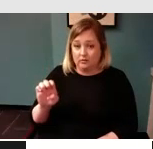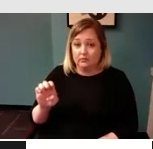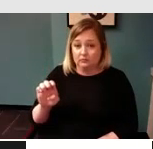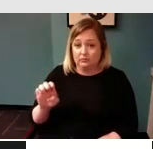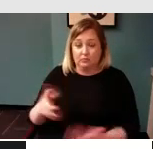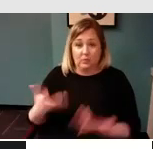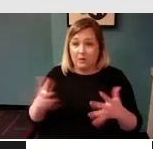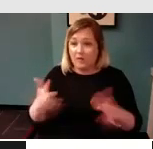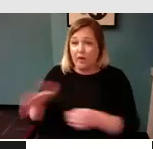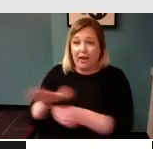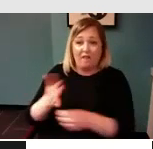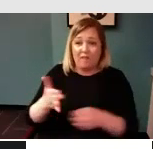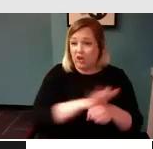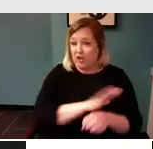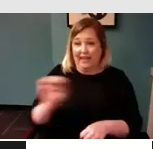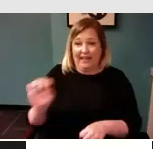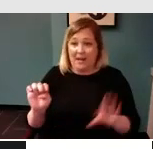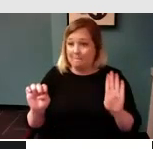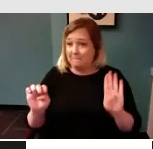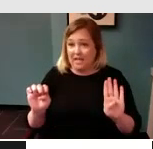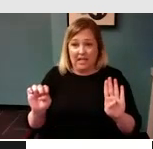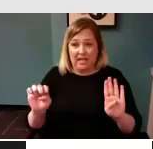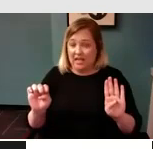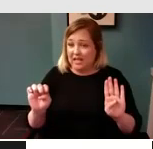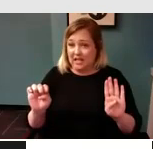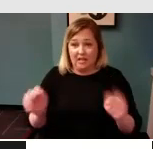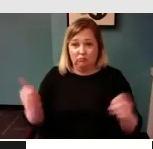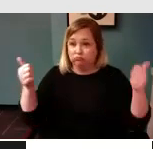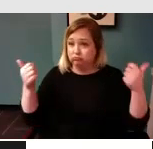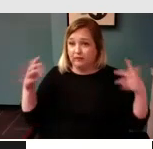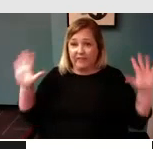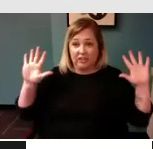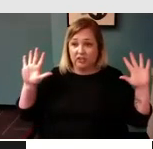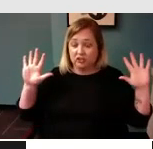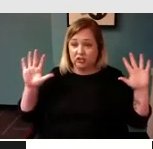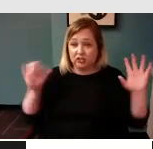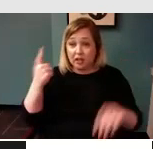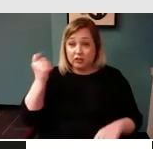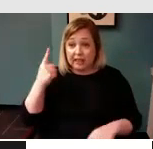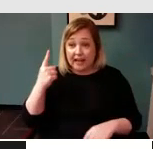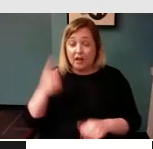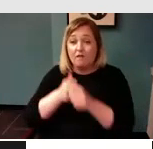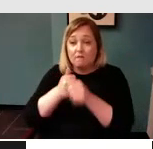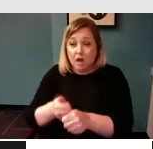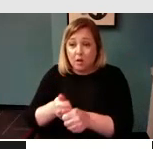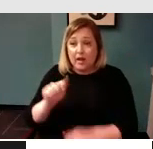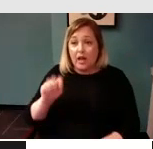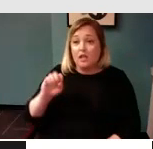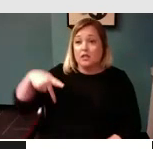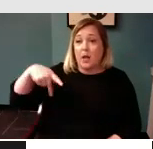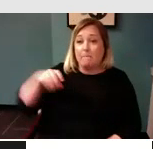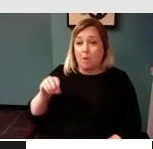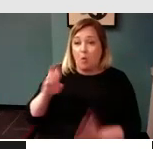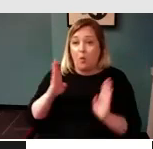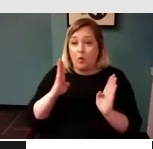B. And because we have ordered it using the topological sort, that is why once we take out E, once we take out